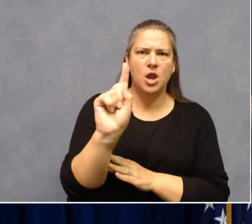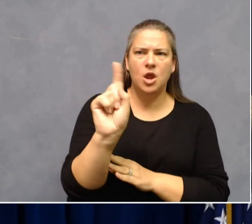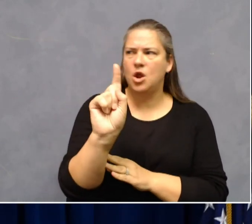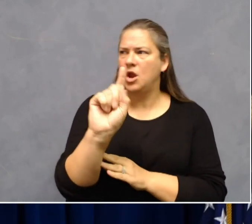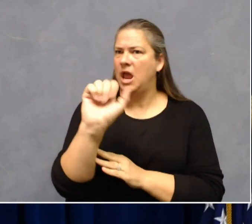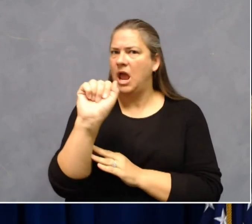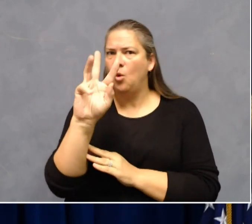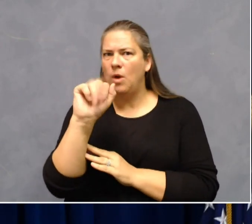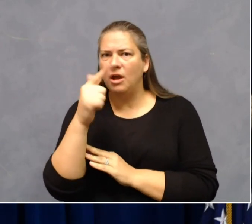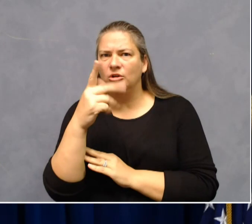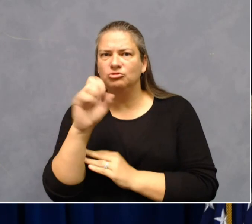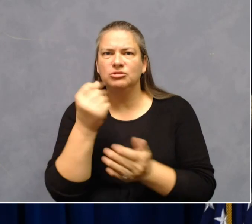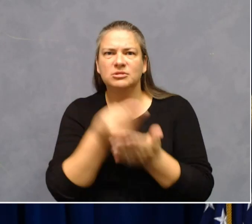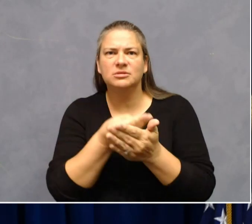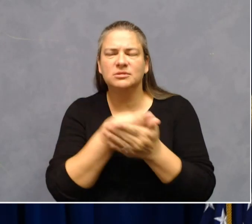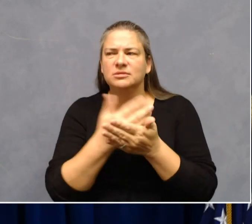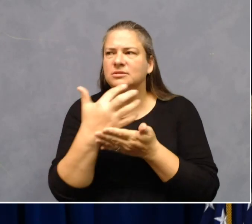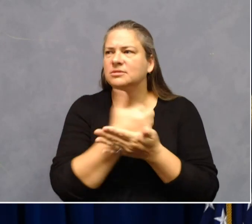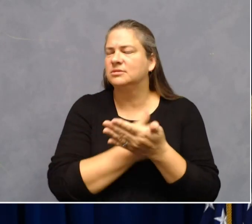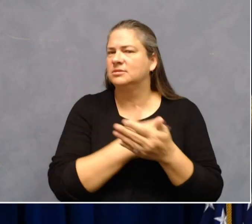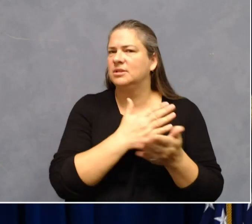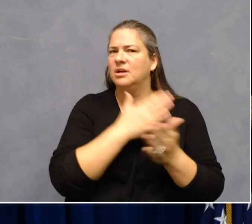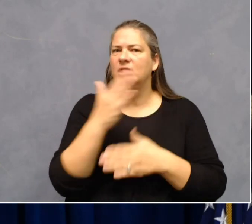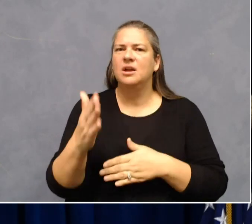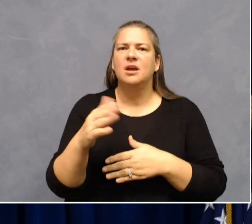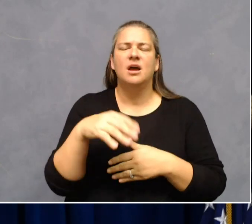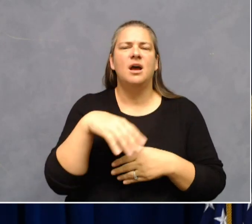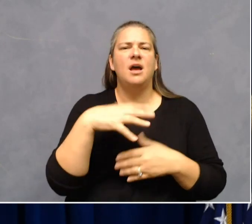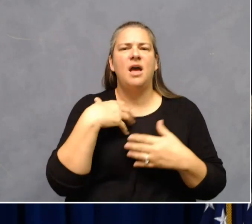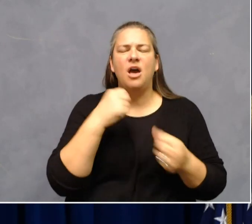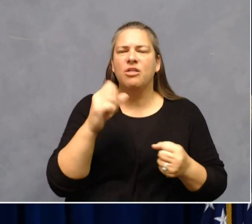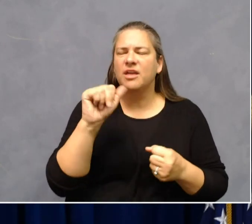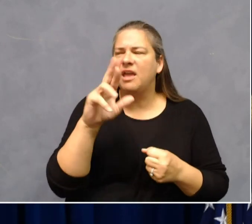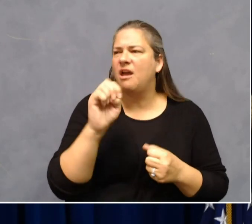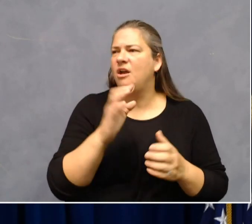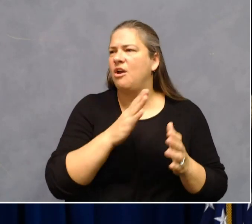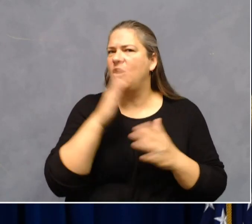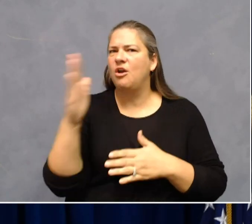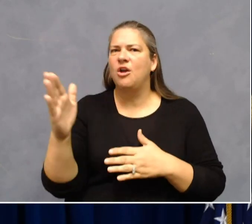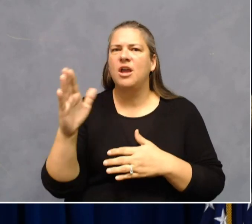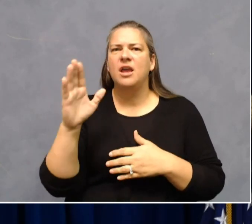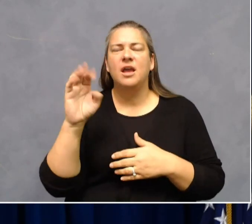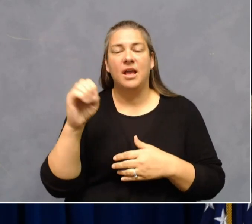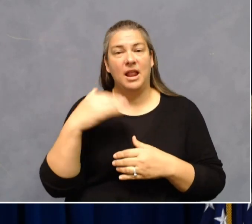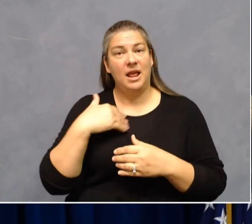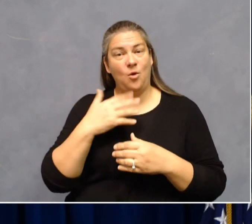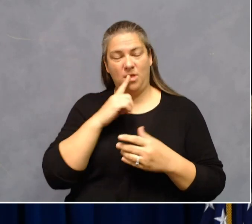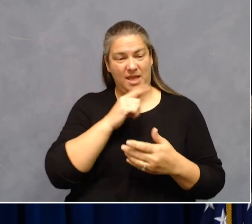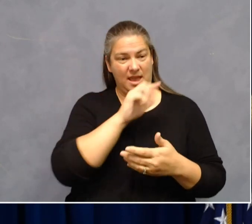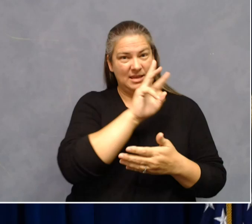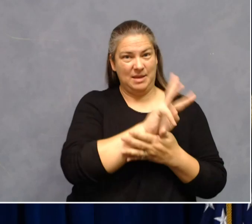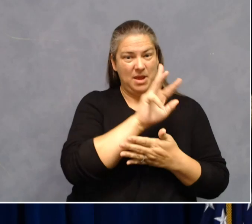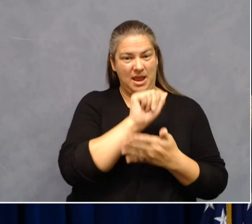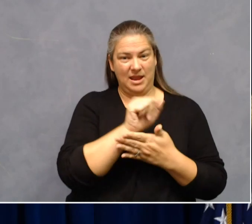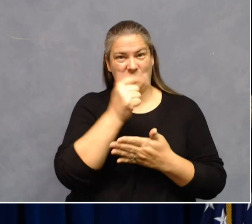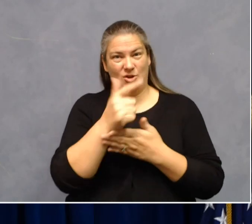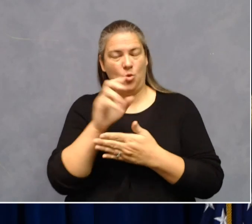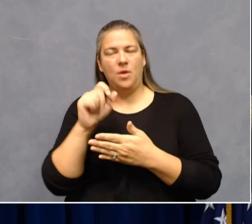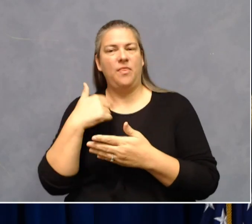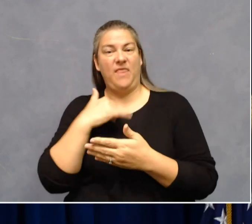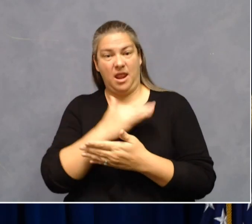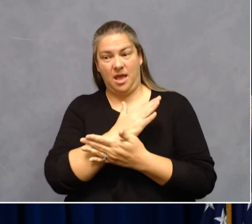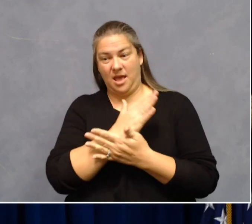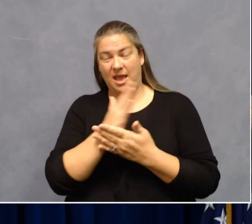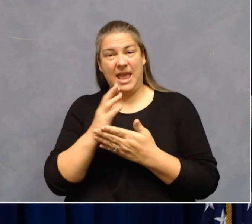healthcare, the E for education, the R for retirements, and that last E is example. It's about setting the right example.